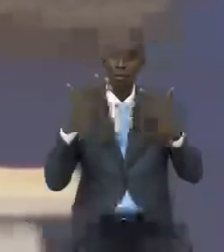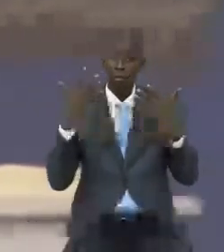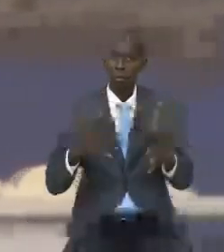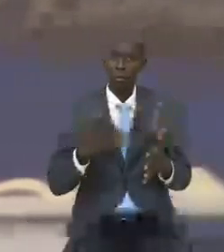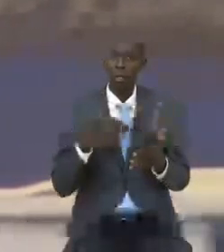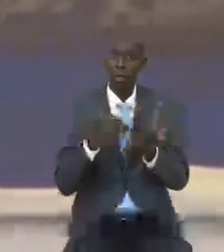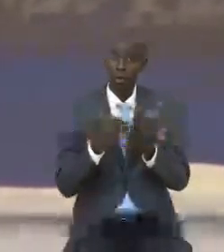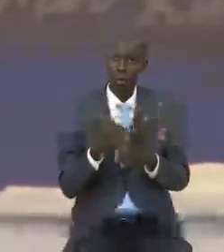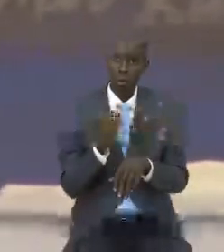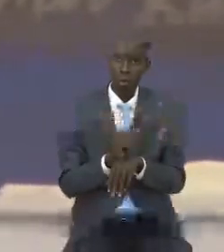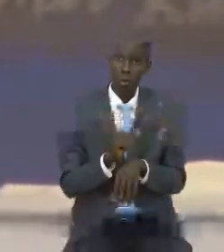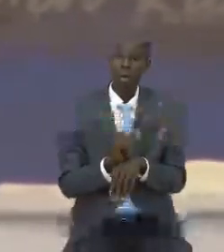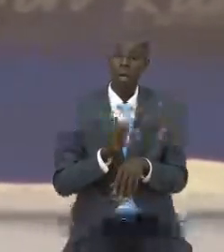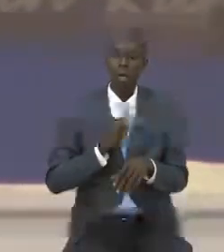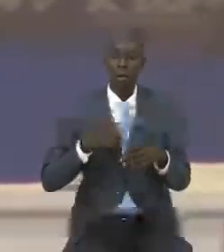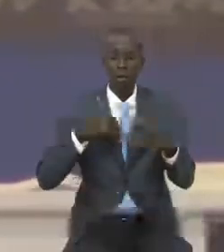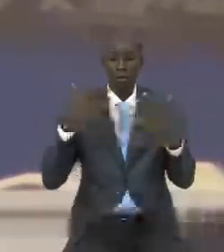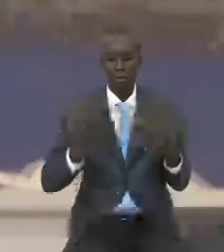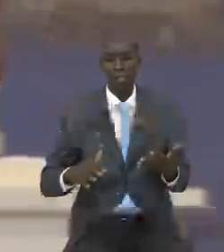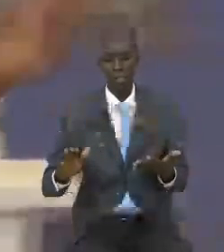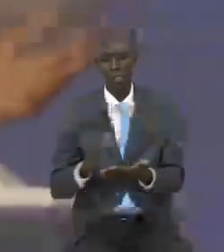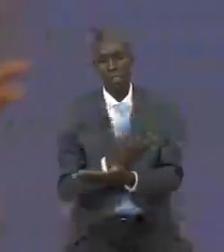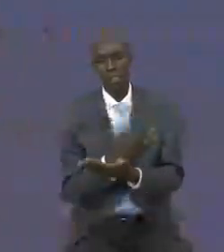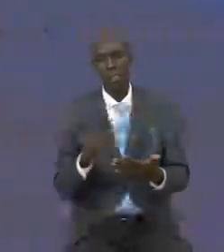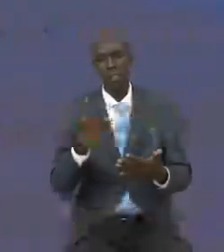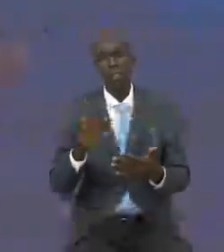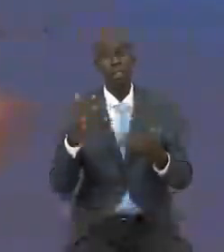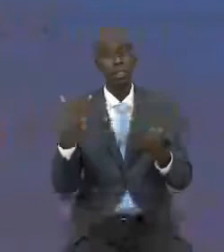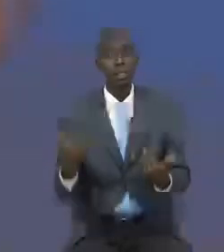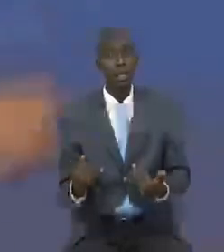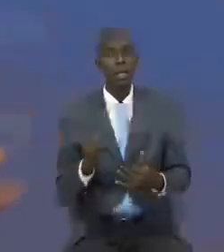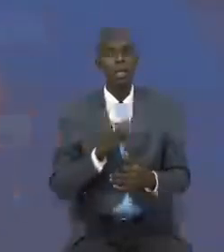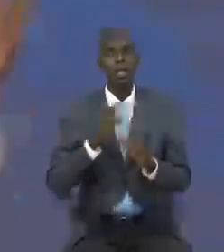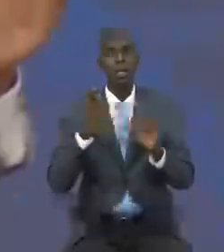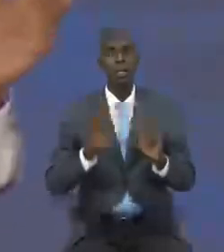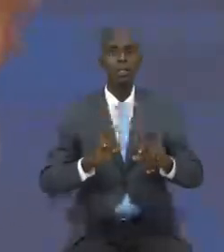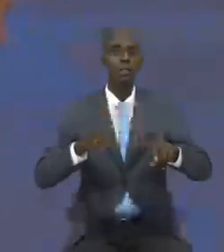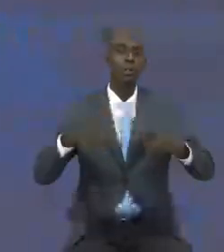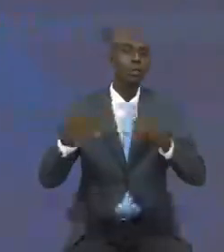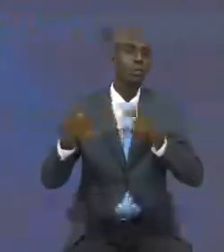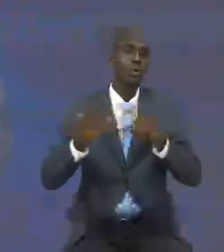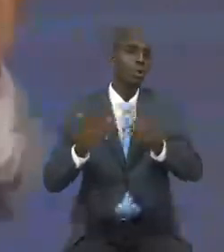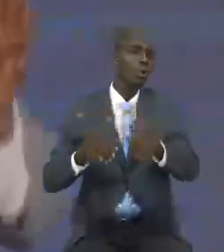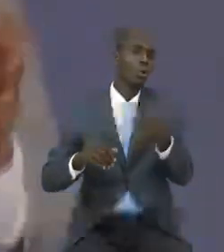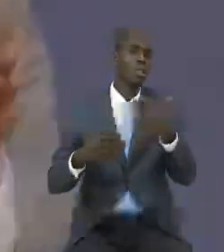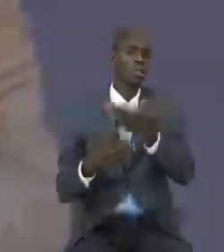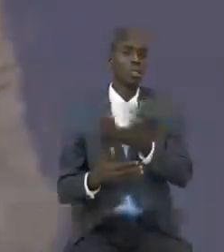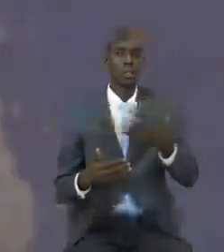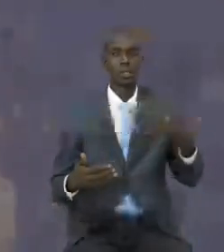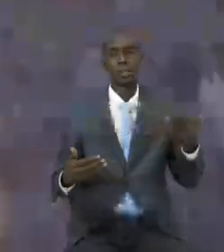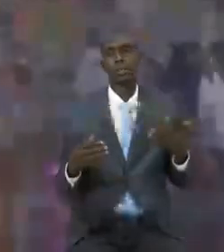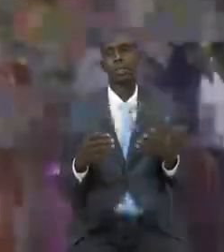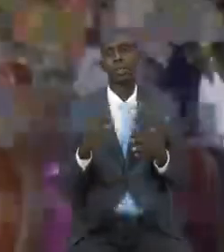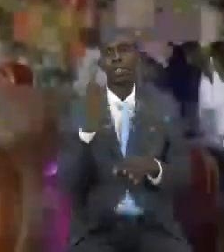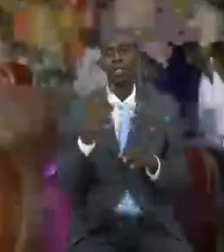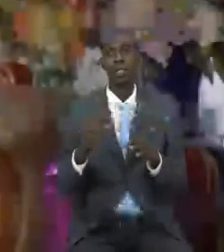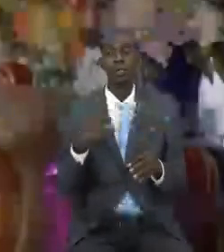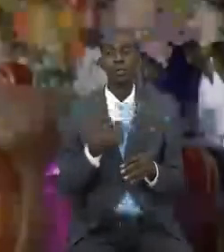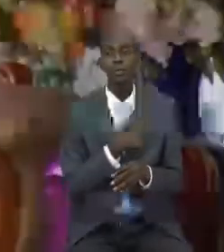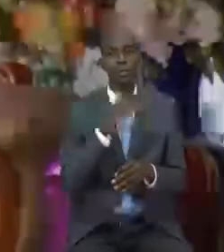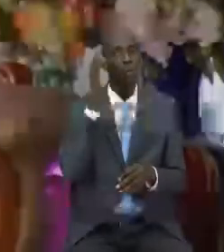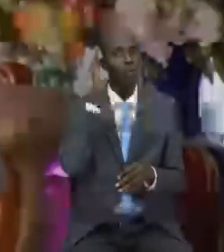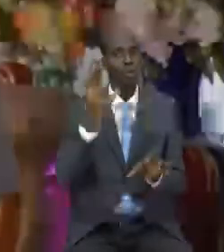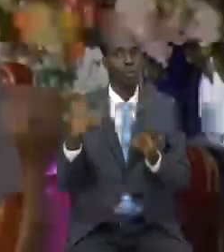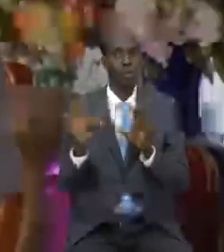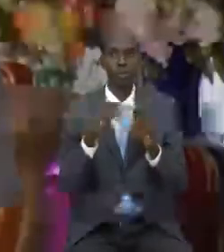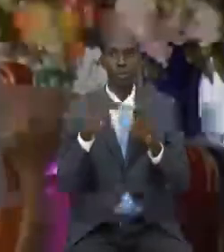I've done the singing, and now I can go and do other things. If we're going to do the will of